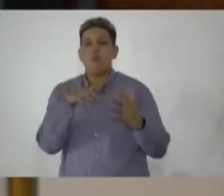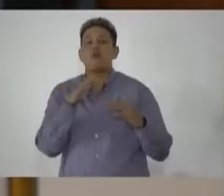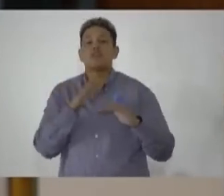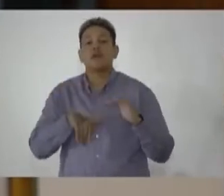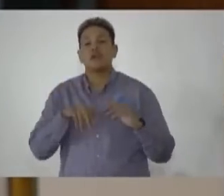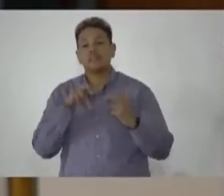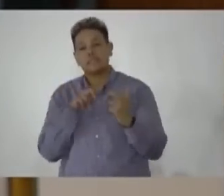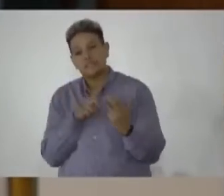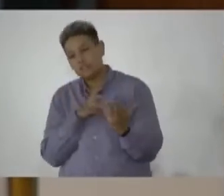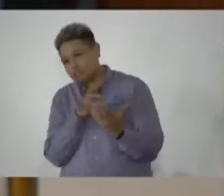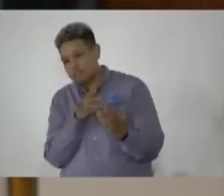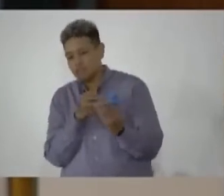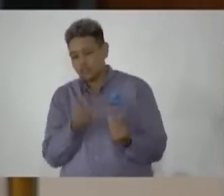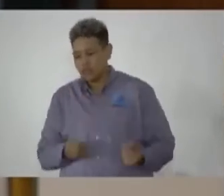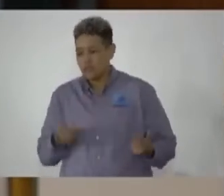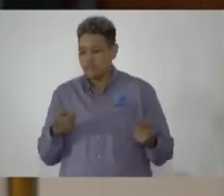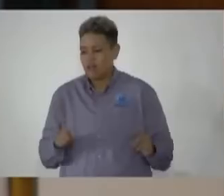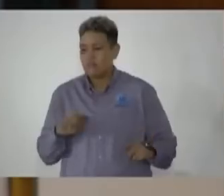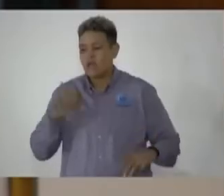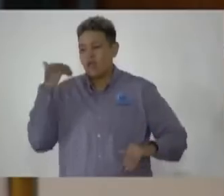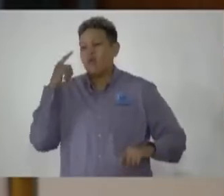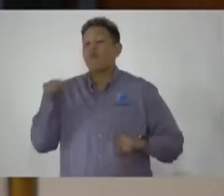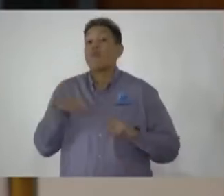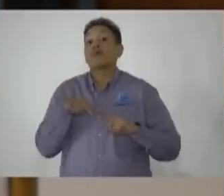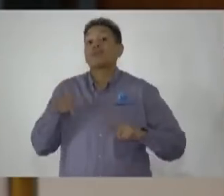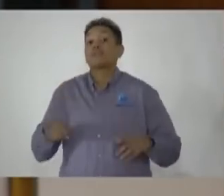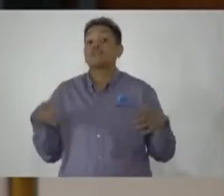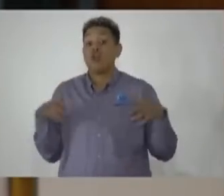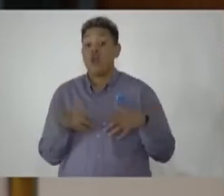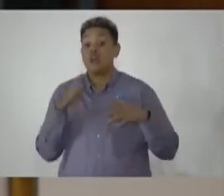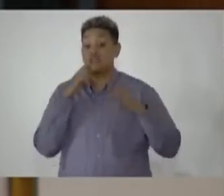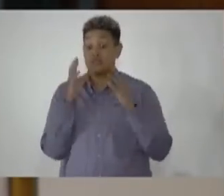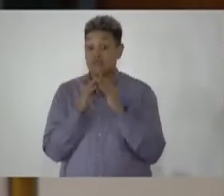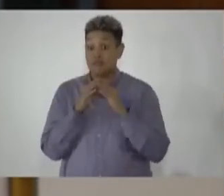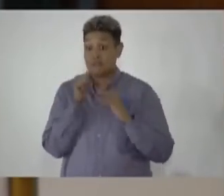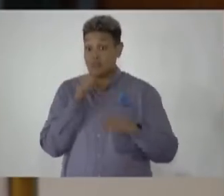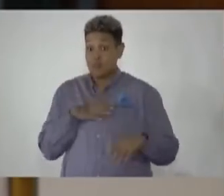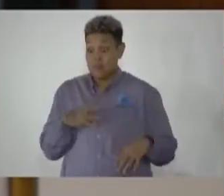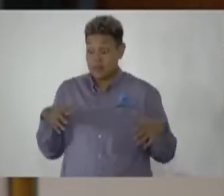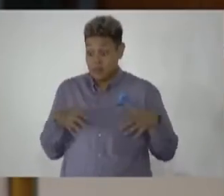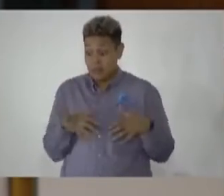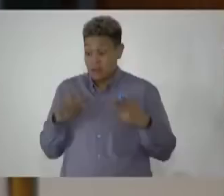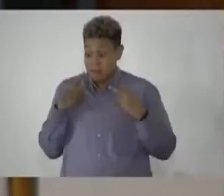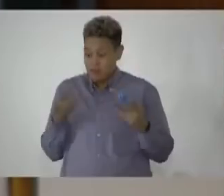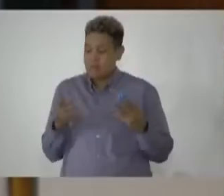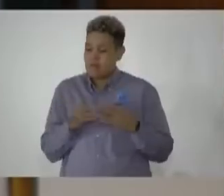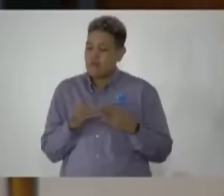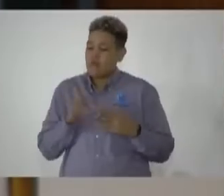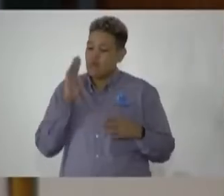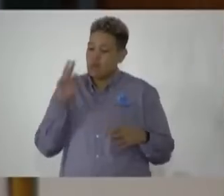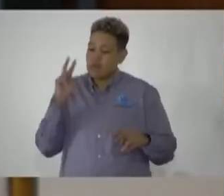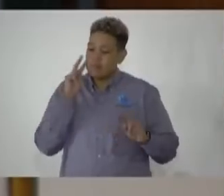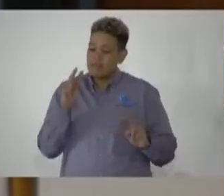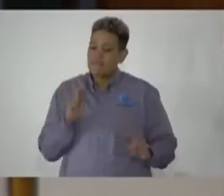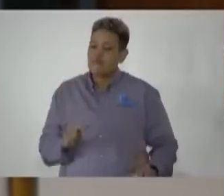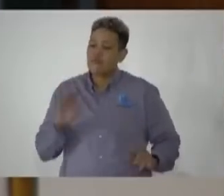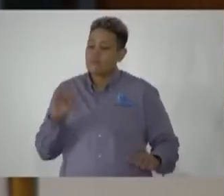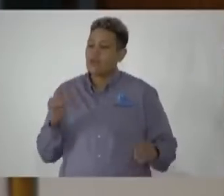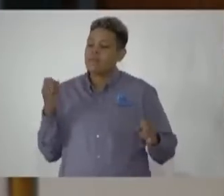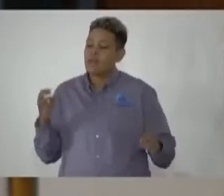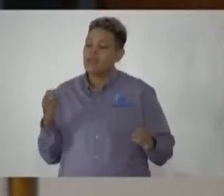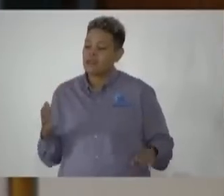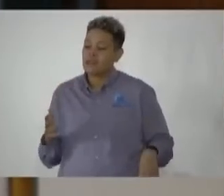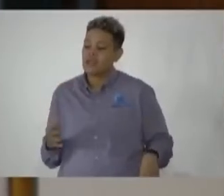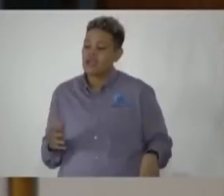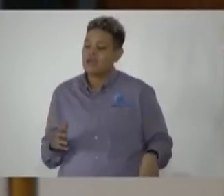through tough issues. So that I hope that when this caucus meets, our public meetings will be viewed by many, and